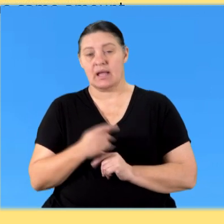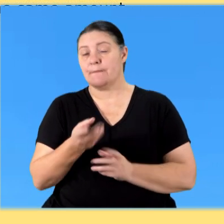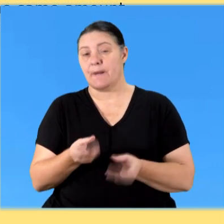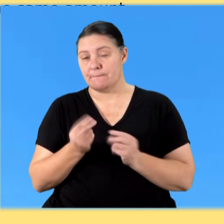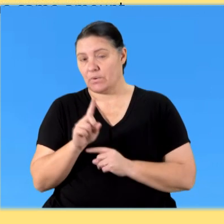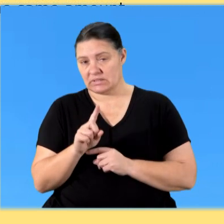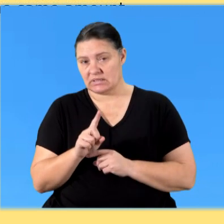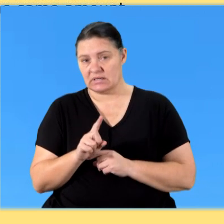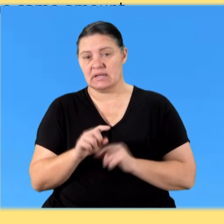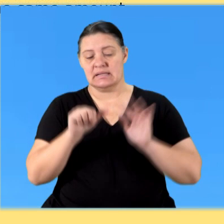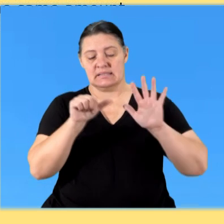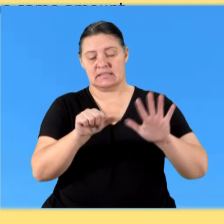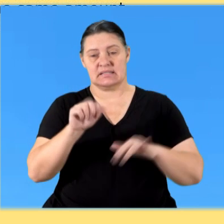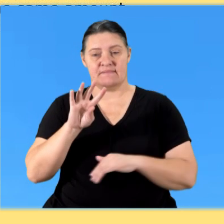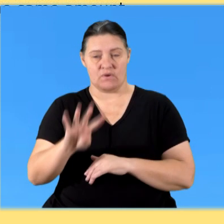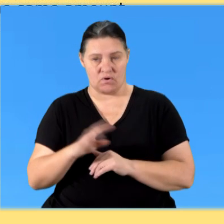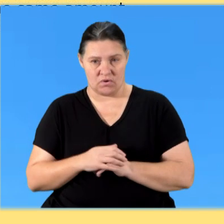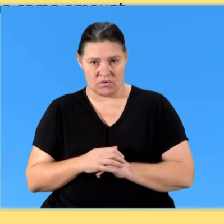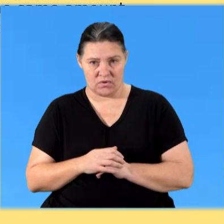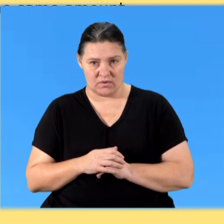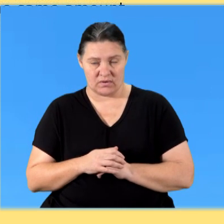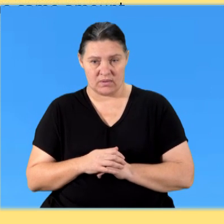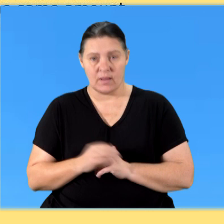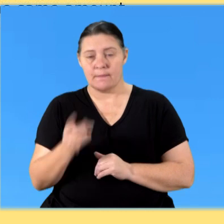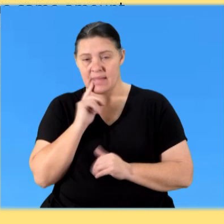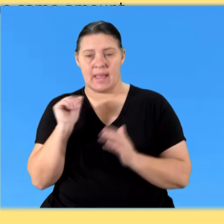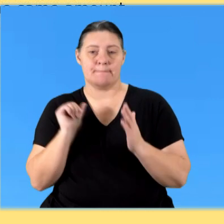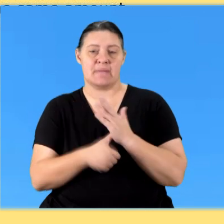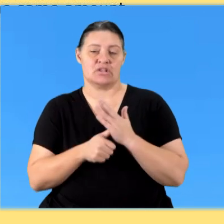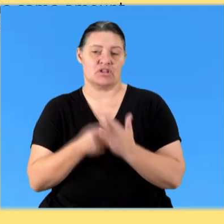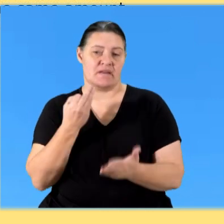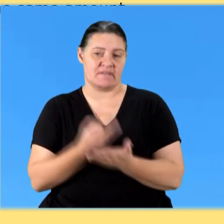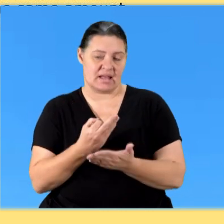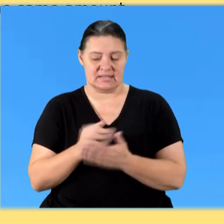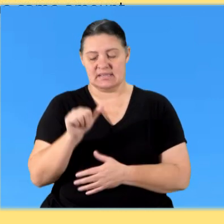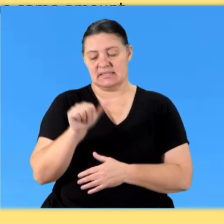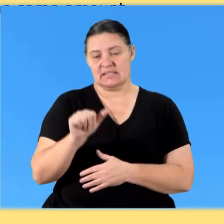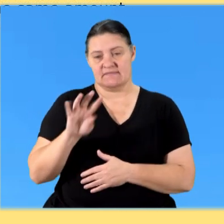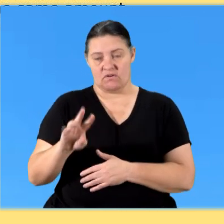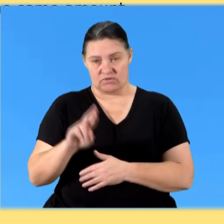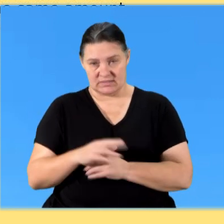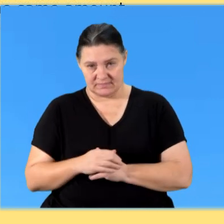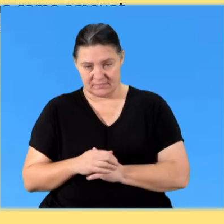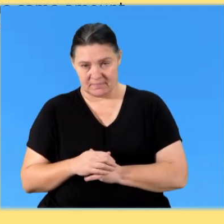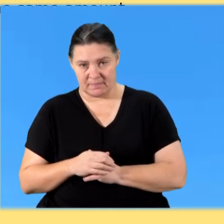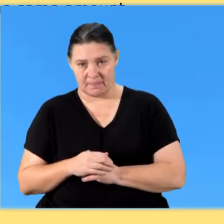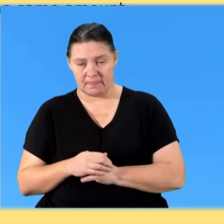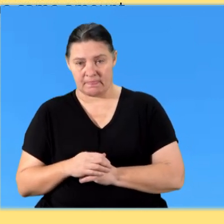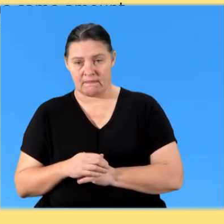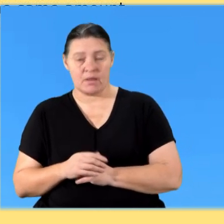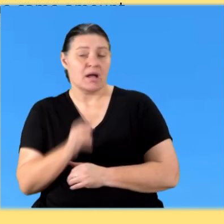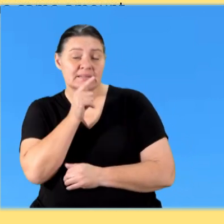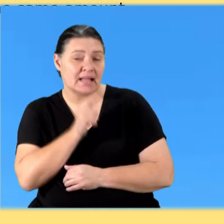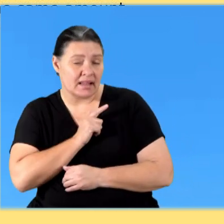That is going to give me 64. Here I find my pension fund, 64. But